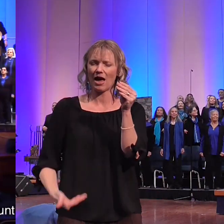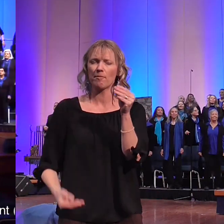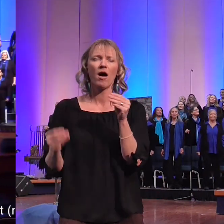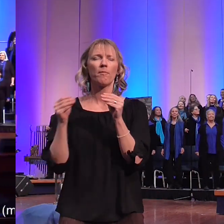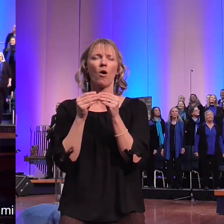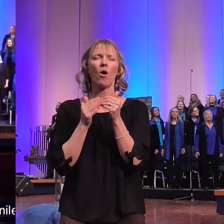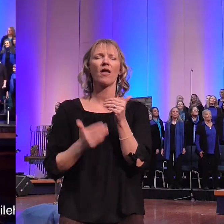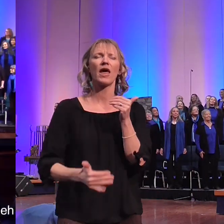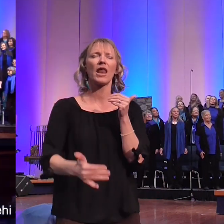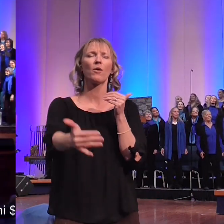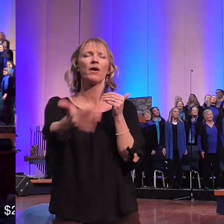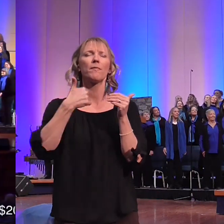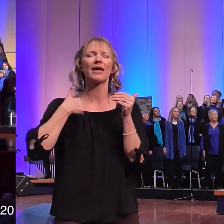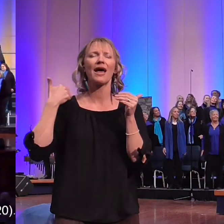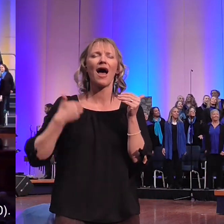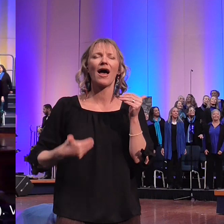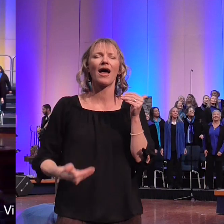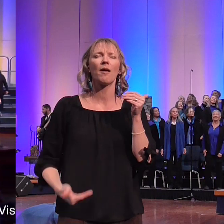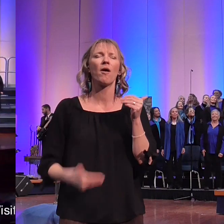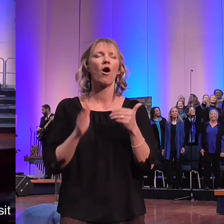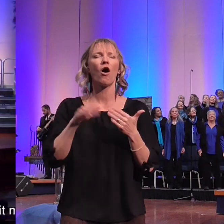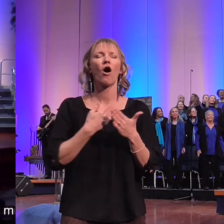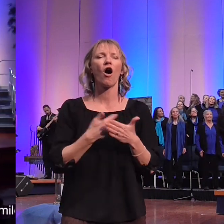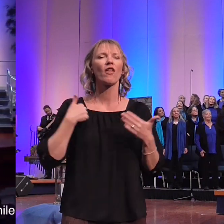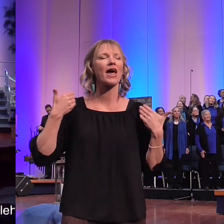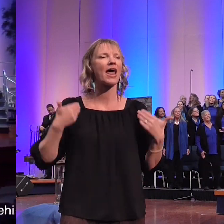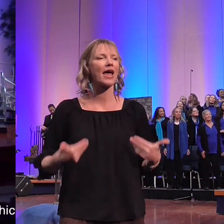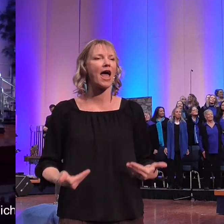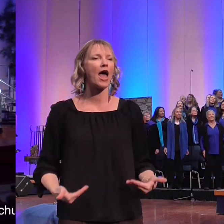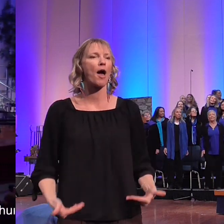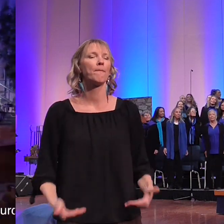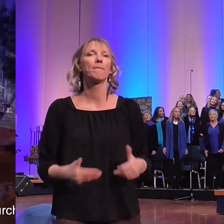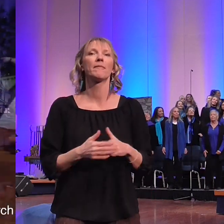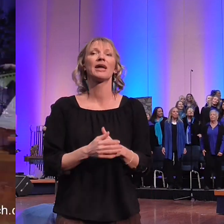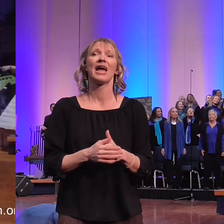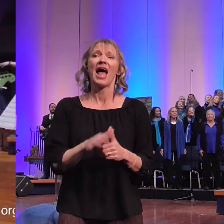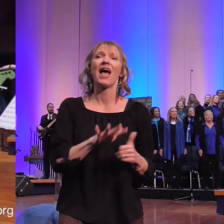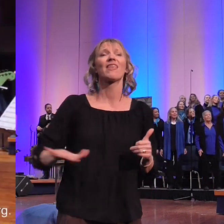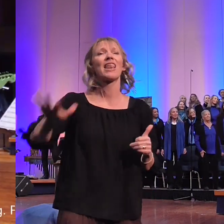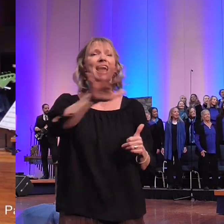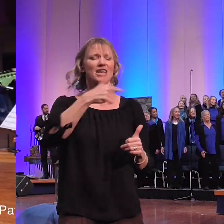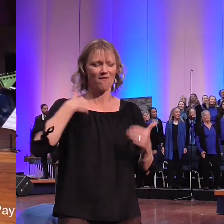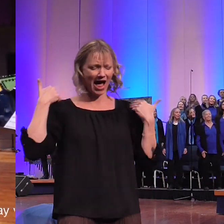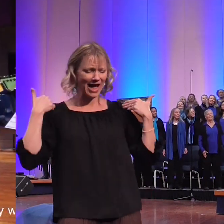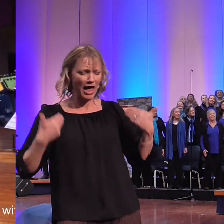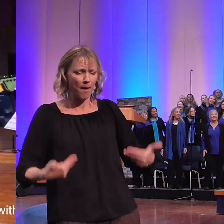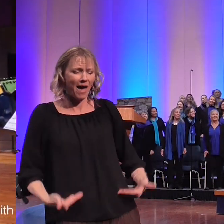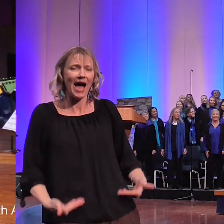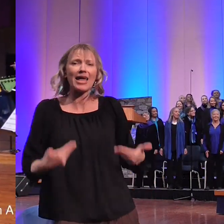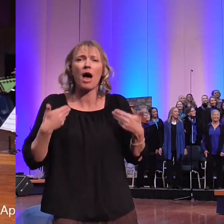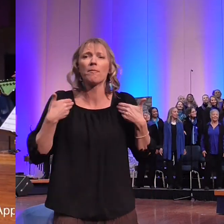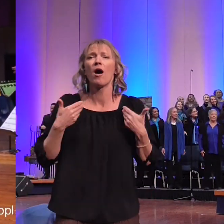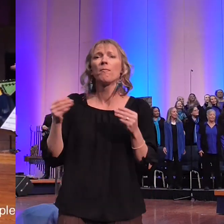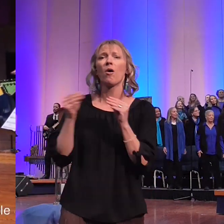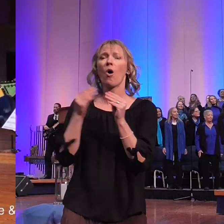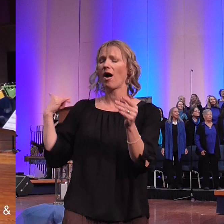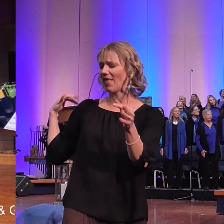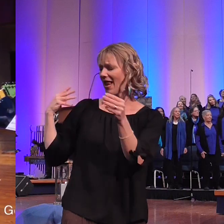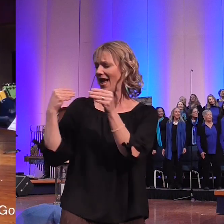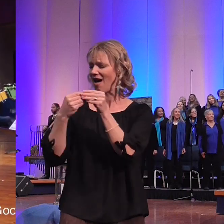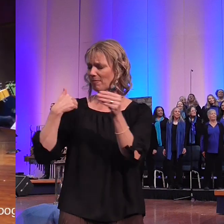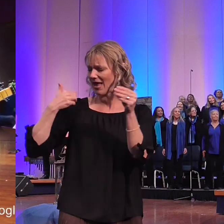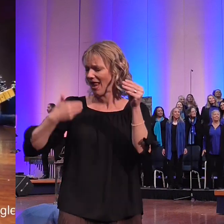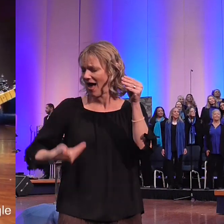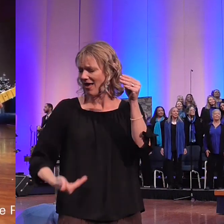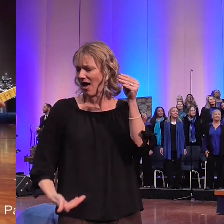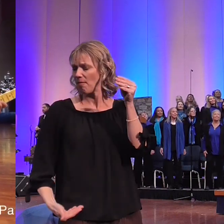I am, more than I will be, I am, all that I am. In the land of I am, more than